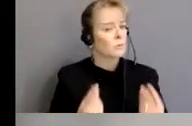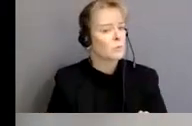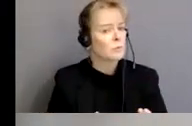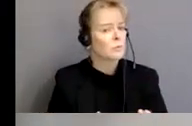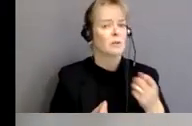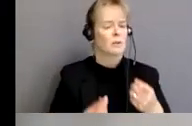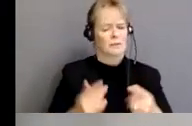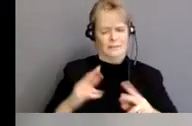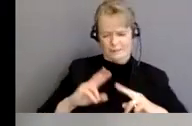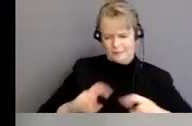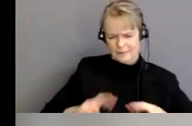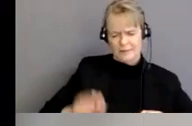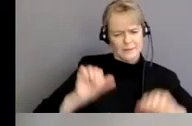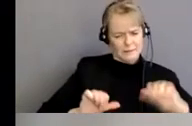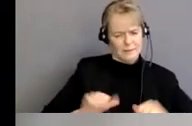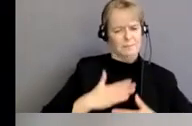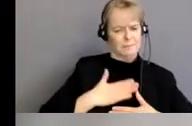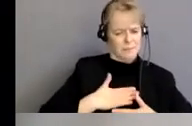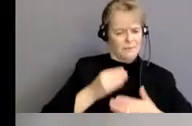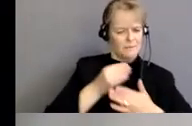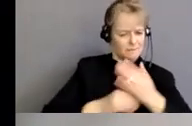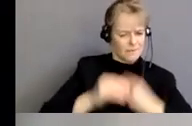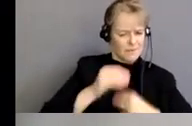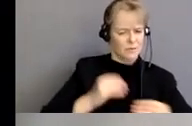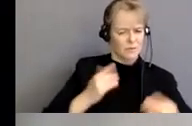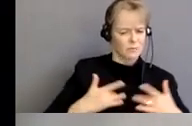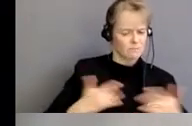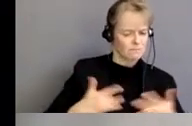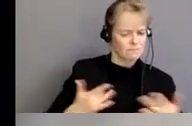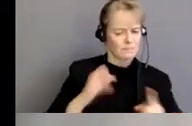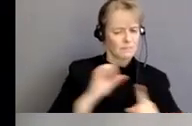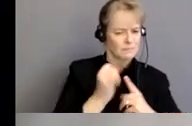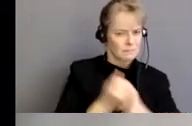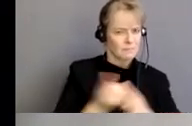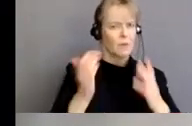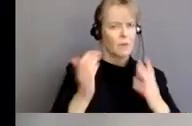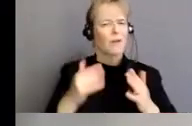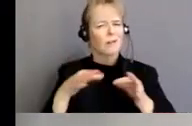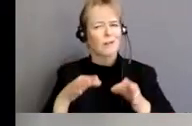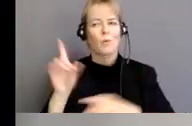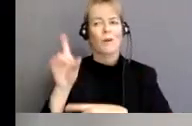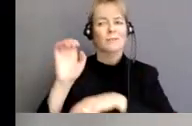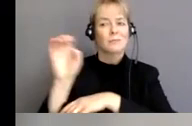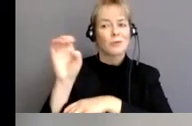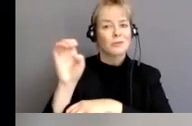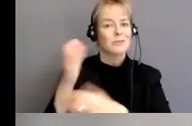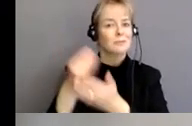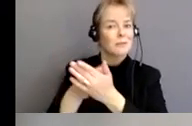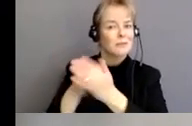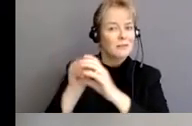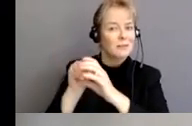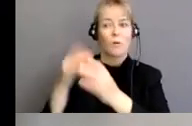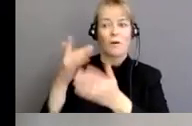financial situation. We're going to talk about accessing emergency available funds, getting access to those government